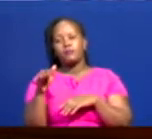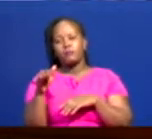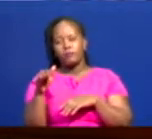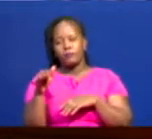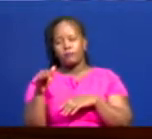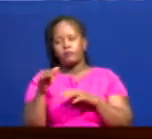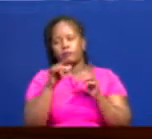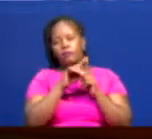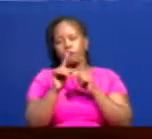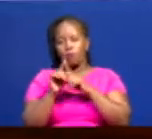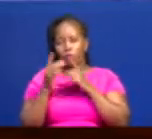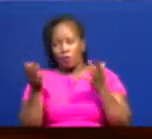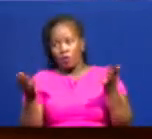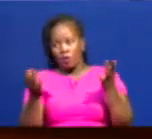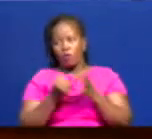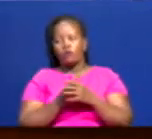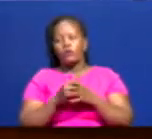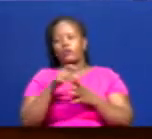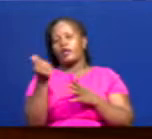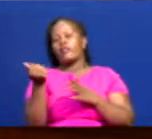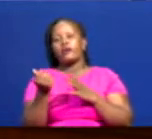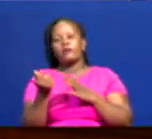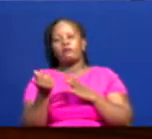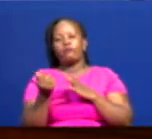5. And then, those estimates